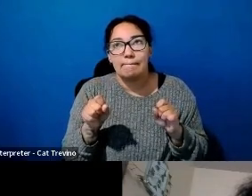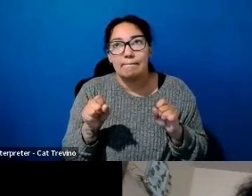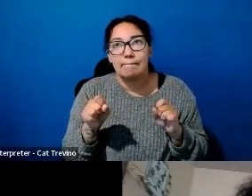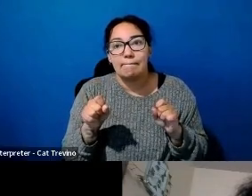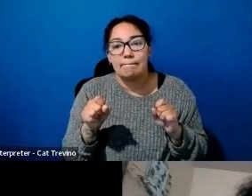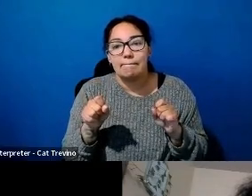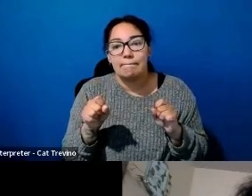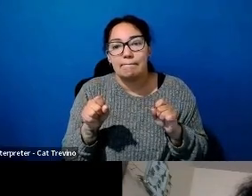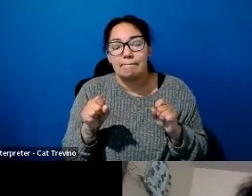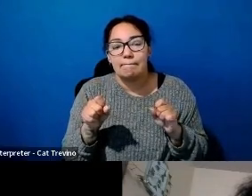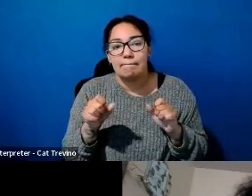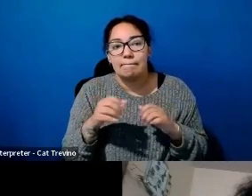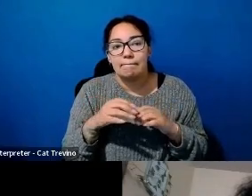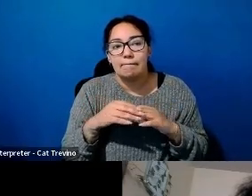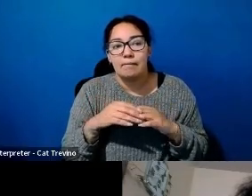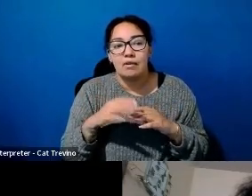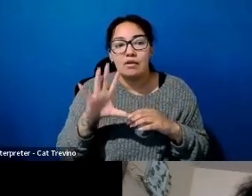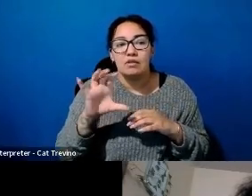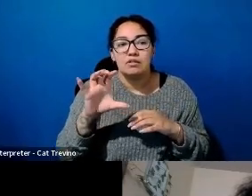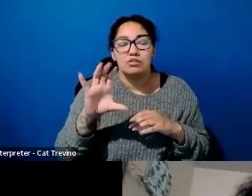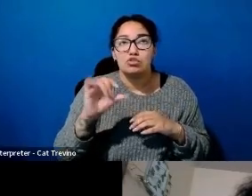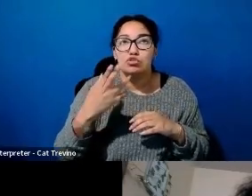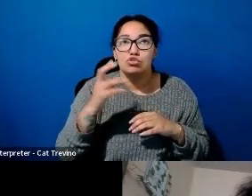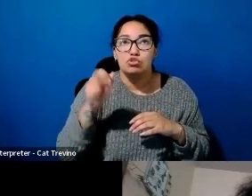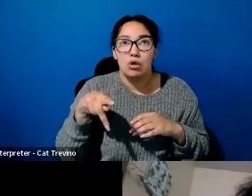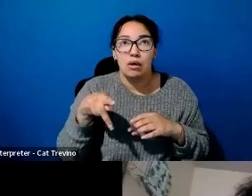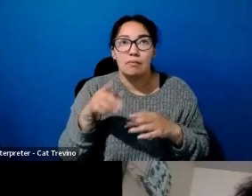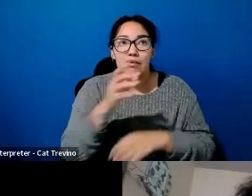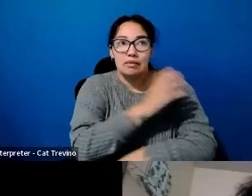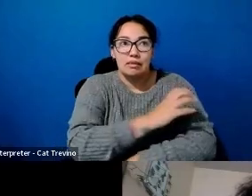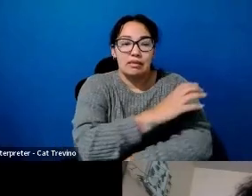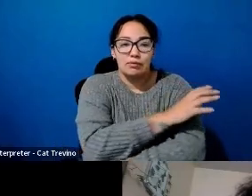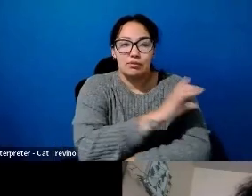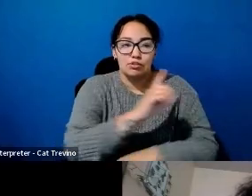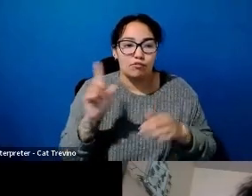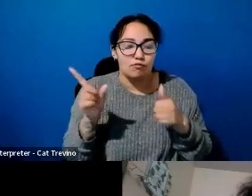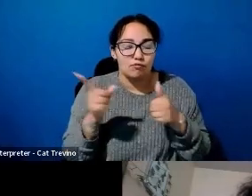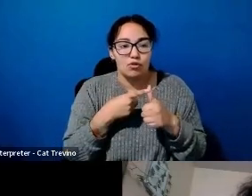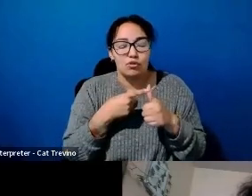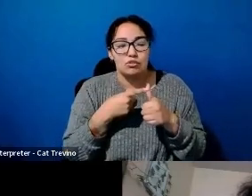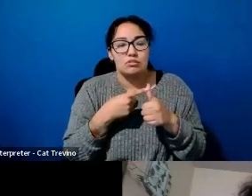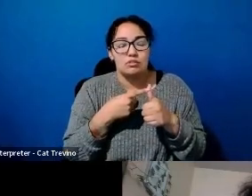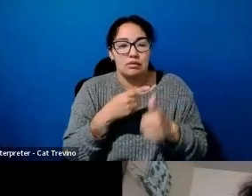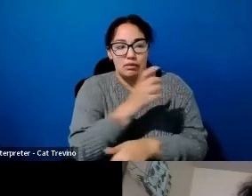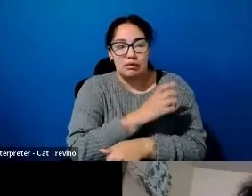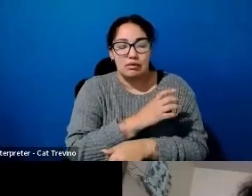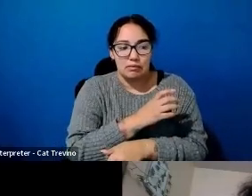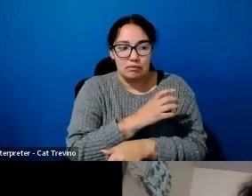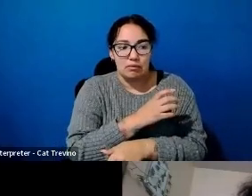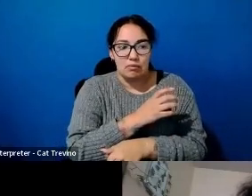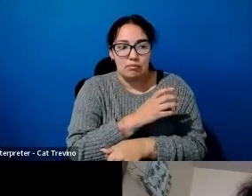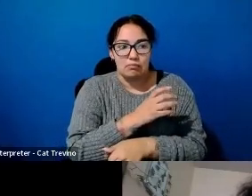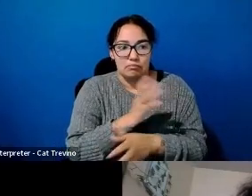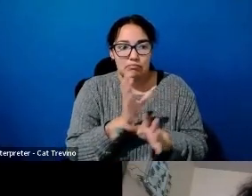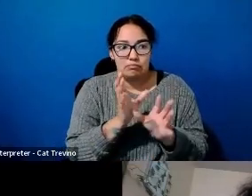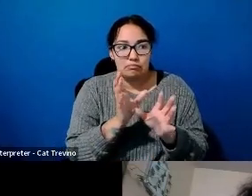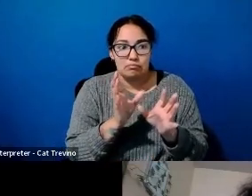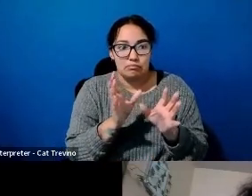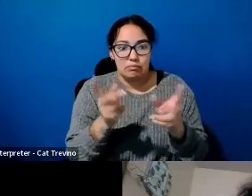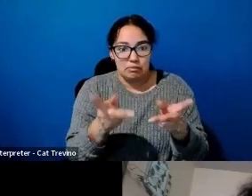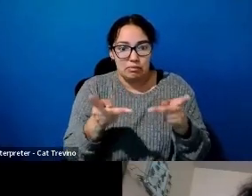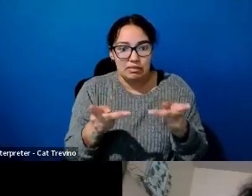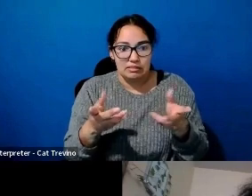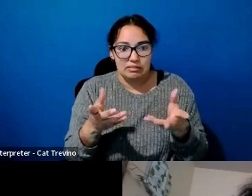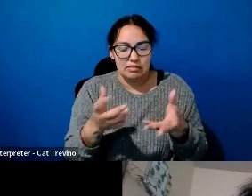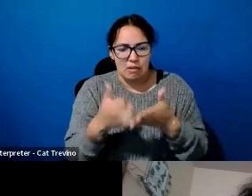CHOP Clinic was the first place to make me feel welcomed and